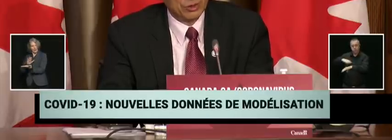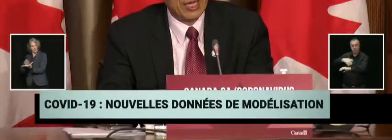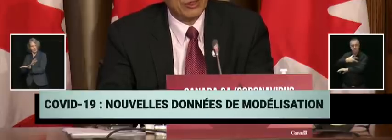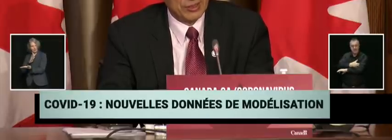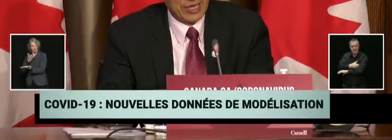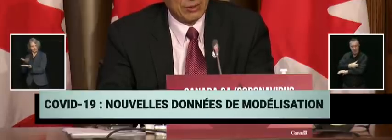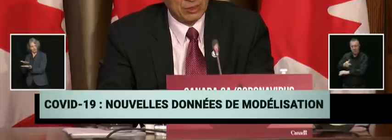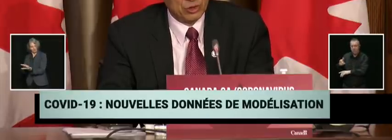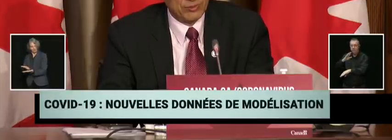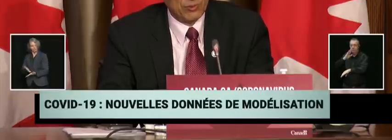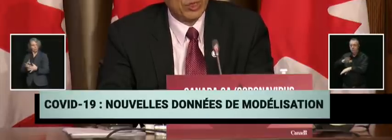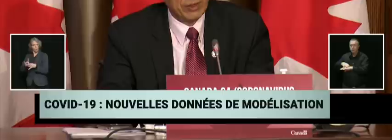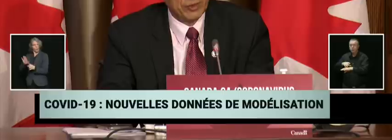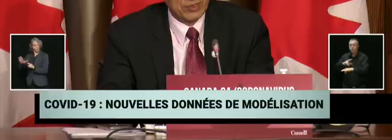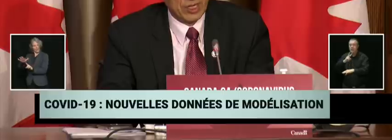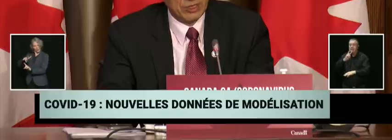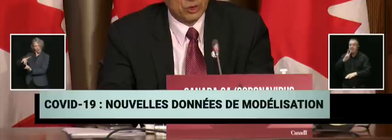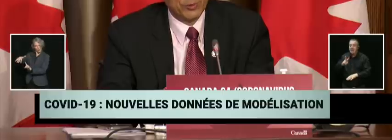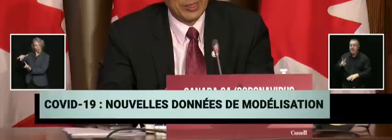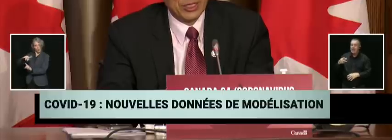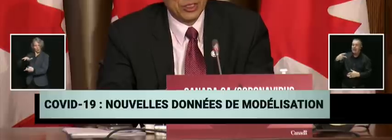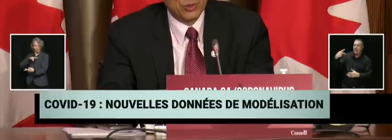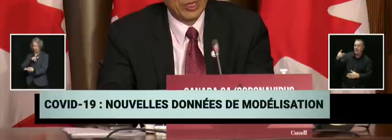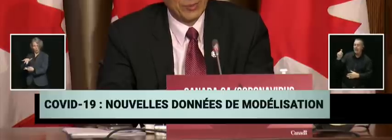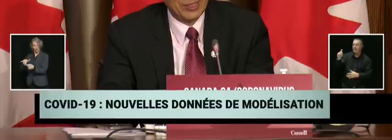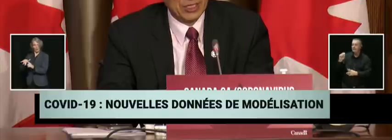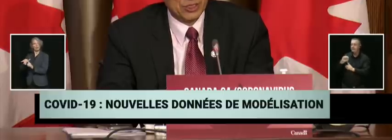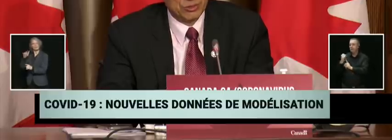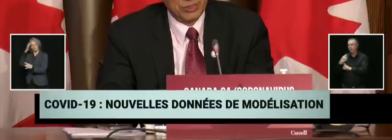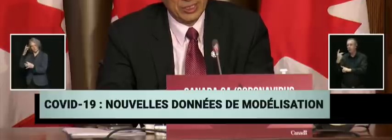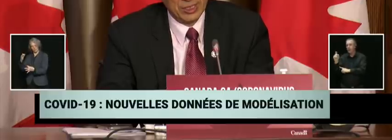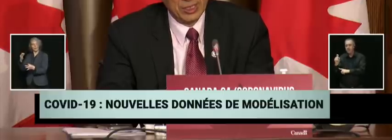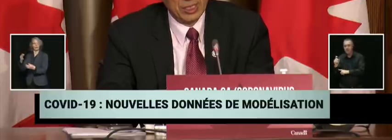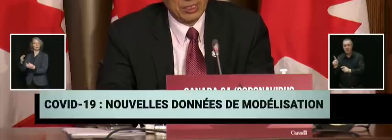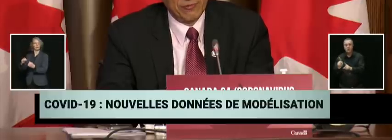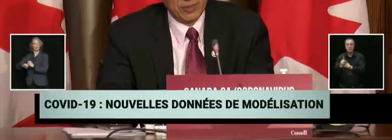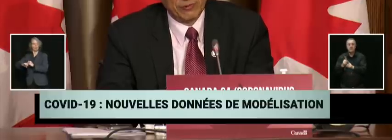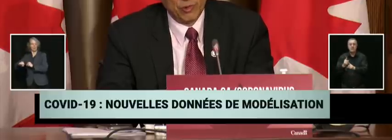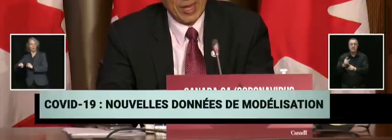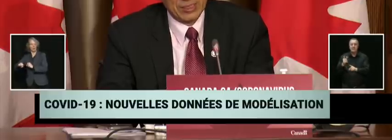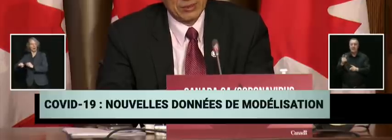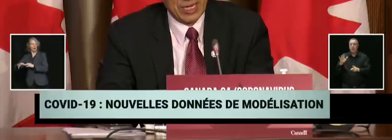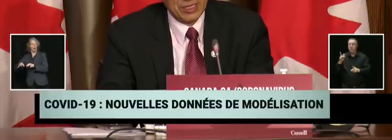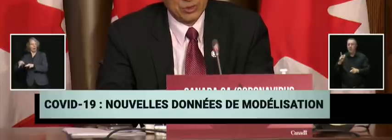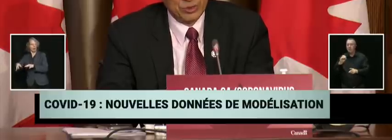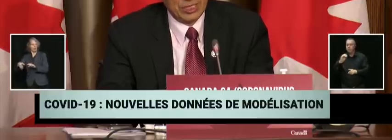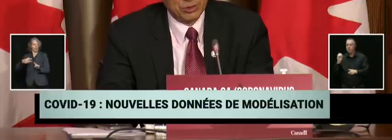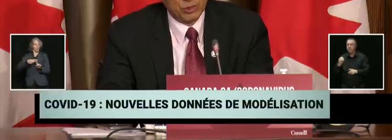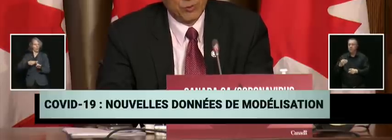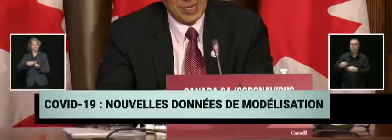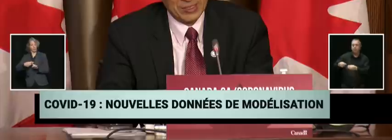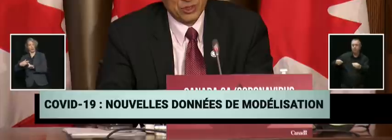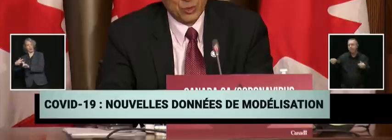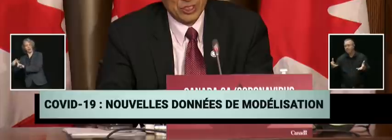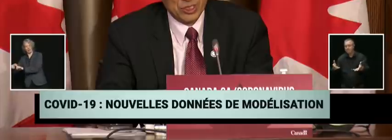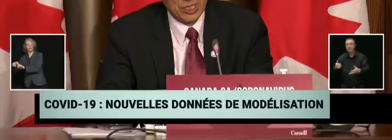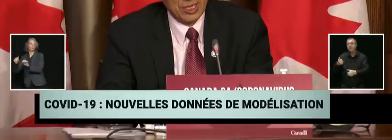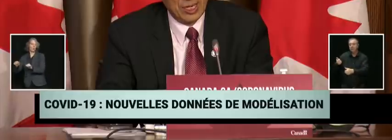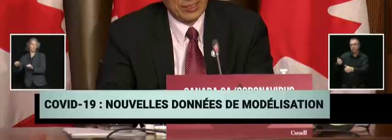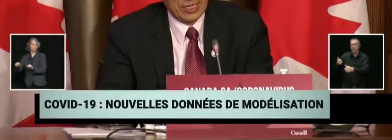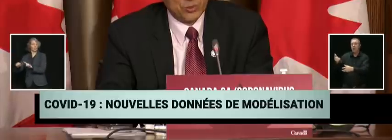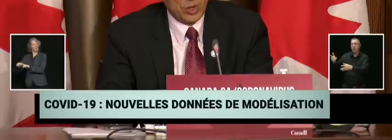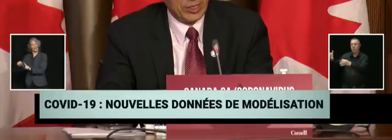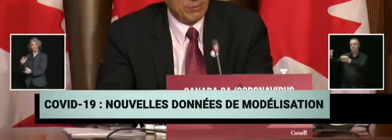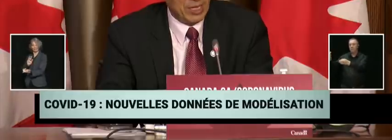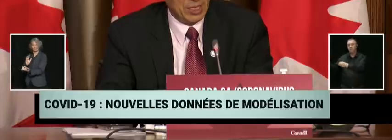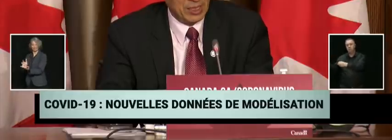took that into account in terms of whatever its determination and recommendation to the government of Quebec. So that is unique to the Quebec situation,